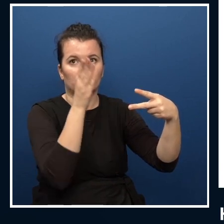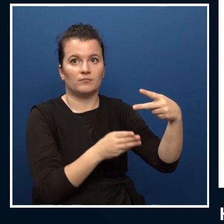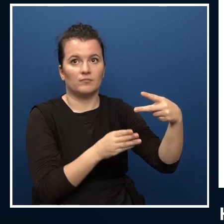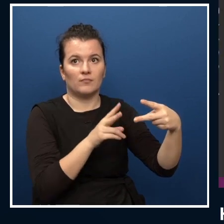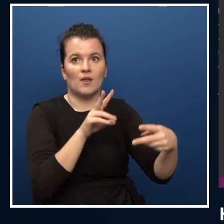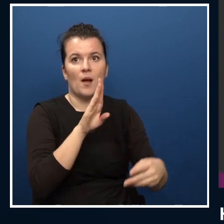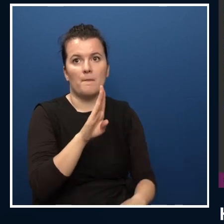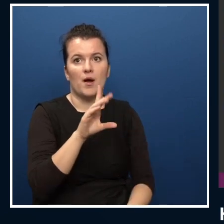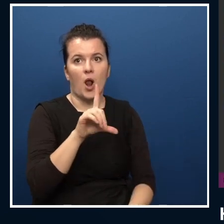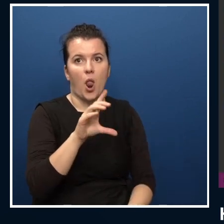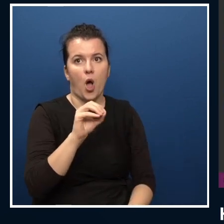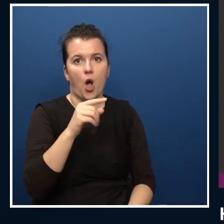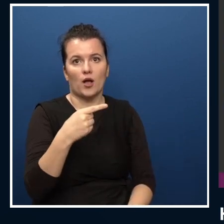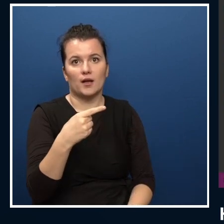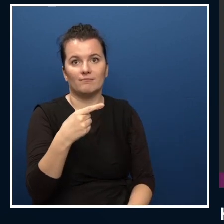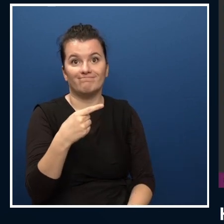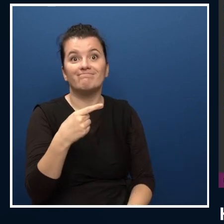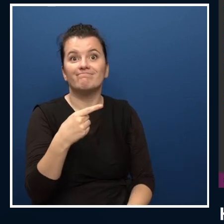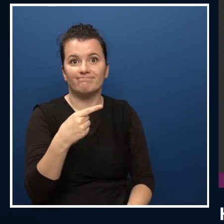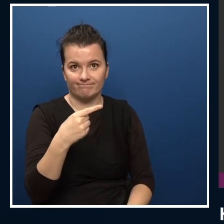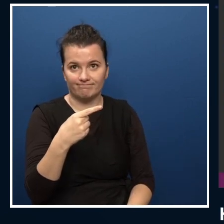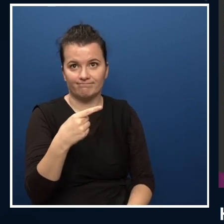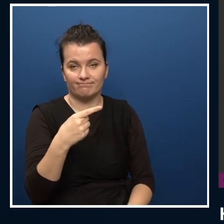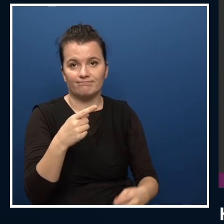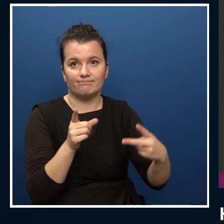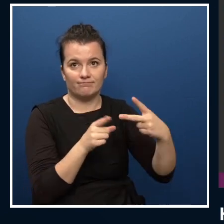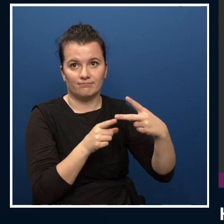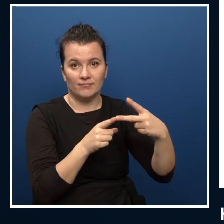Okay? When you hit /blog,